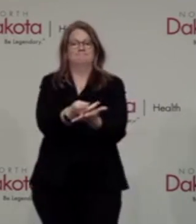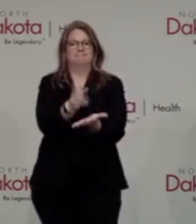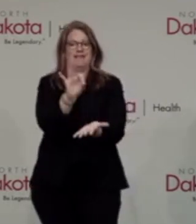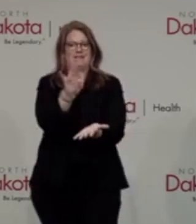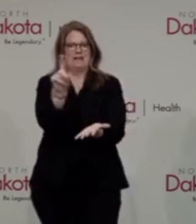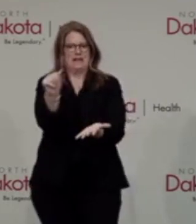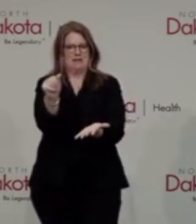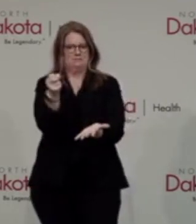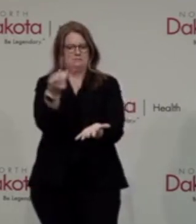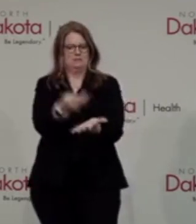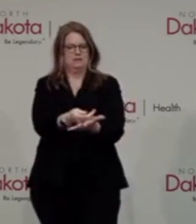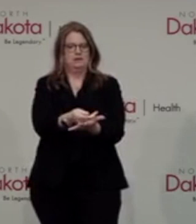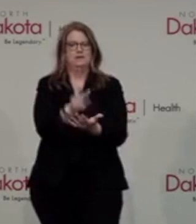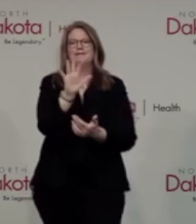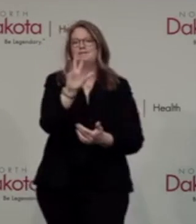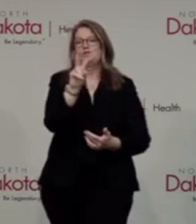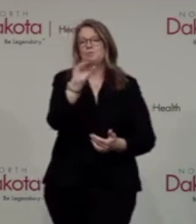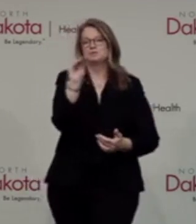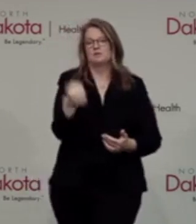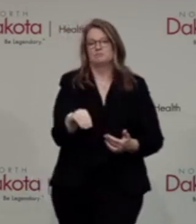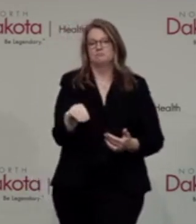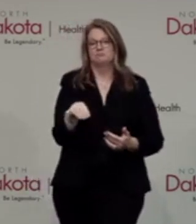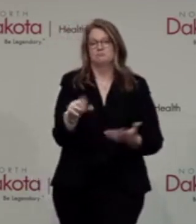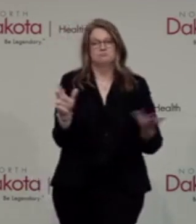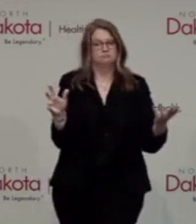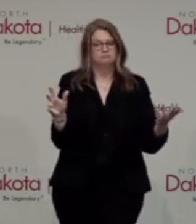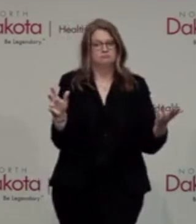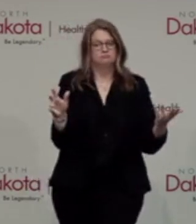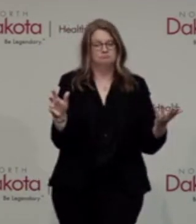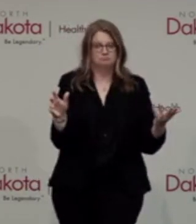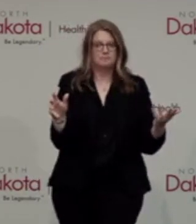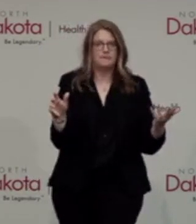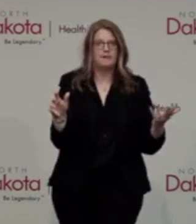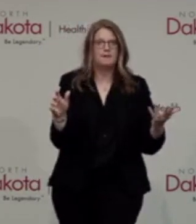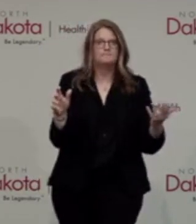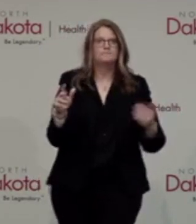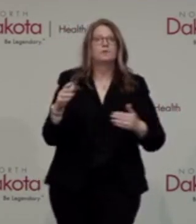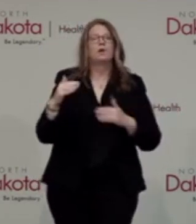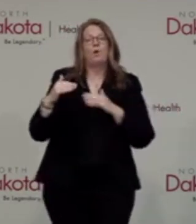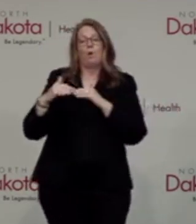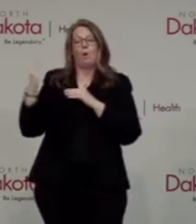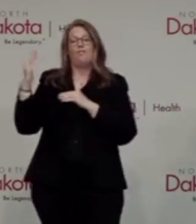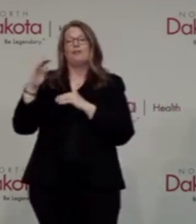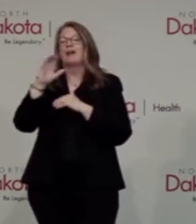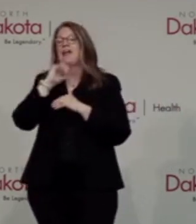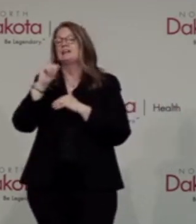is 52%. Happily, over age 65,